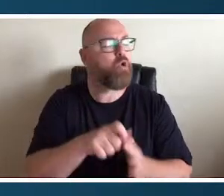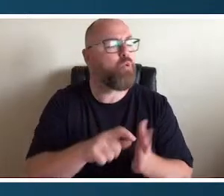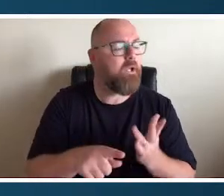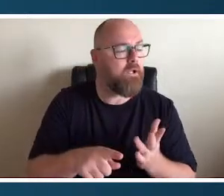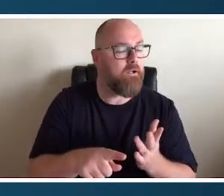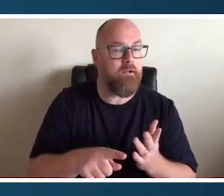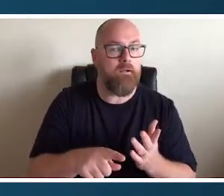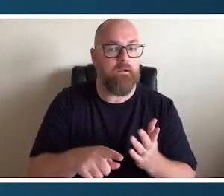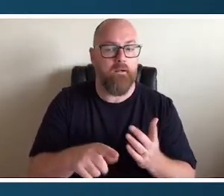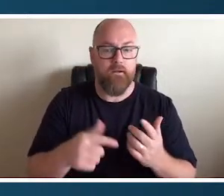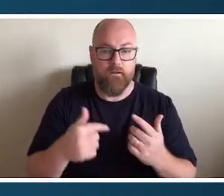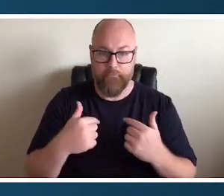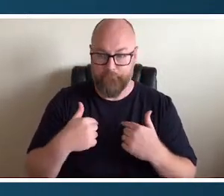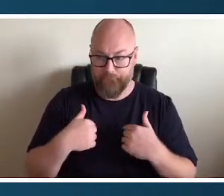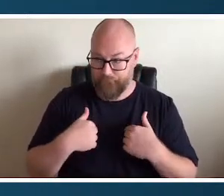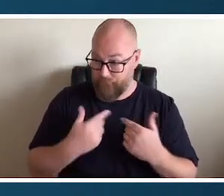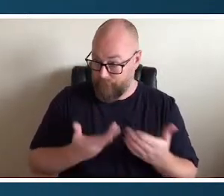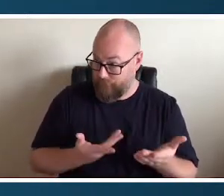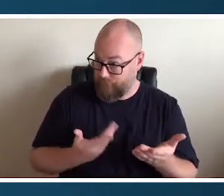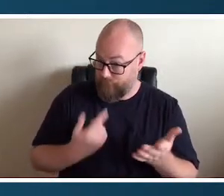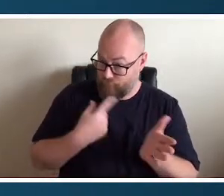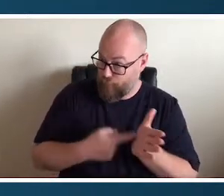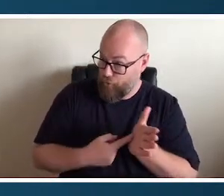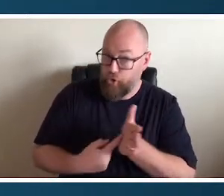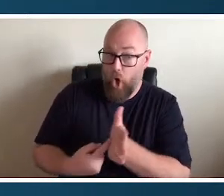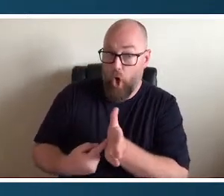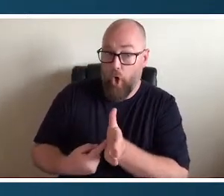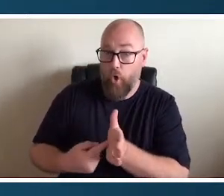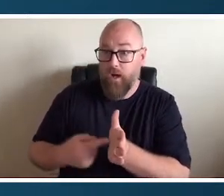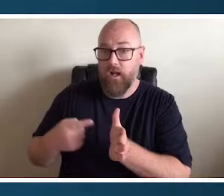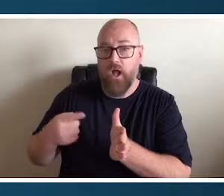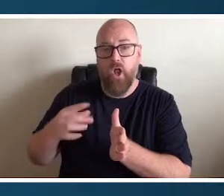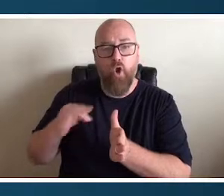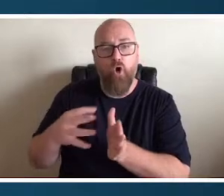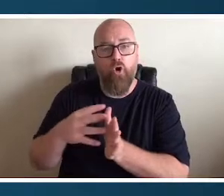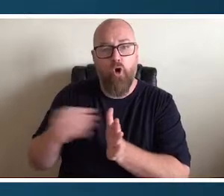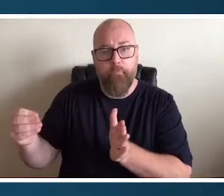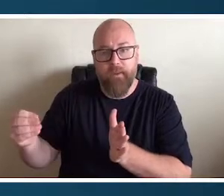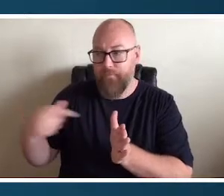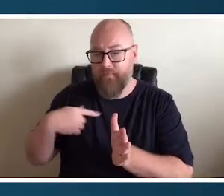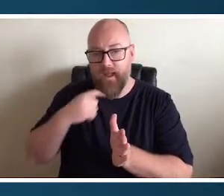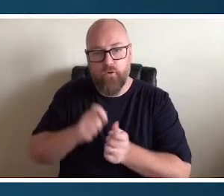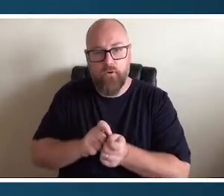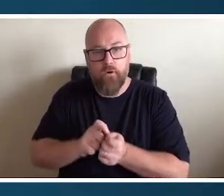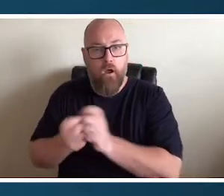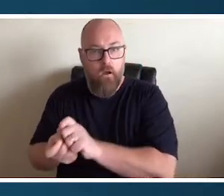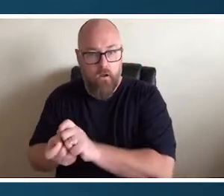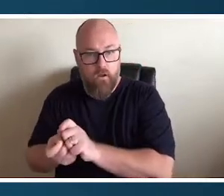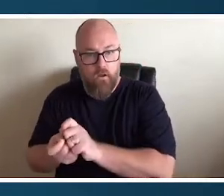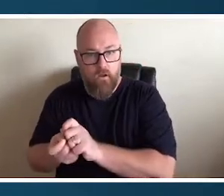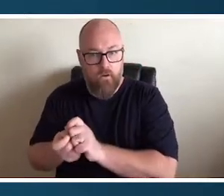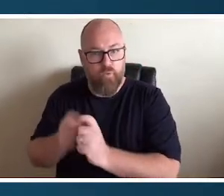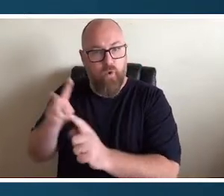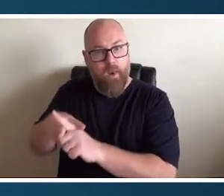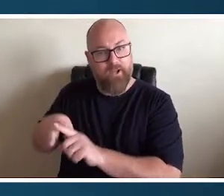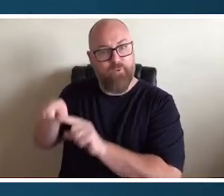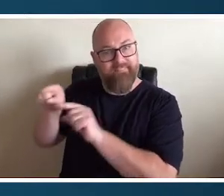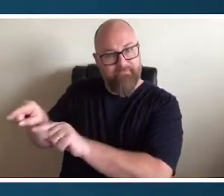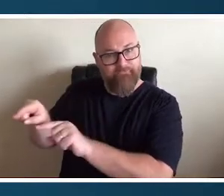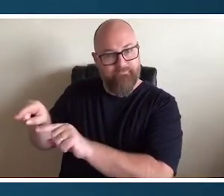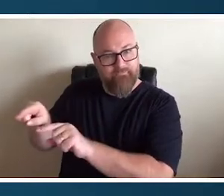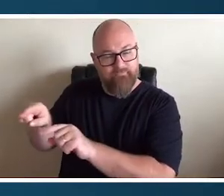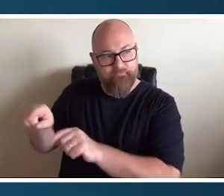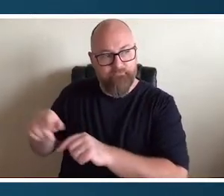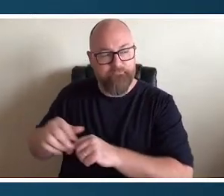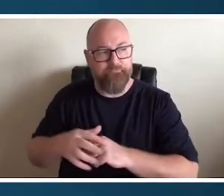not replicate but adapt the knowledge could really flourish. So mental health is one of those elements where I'm not